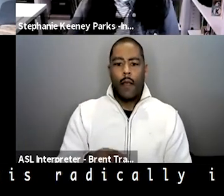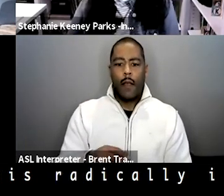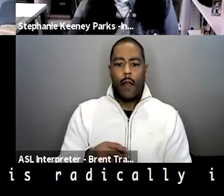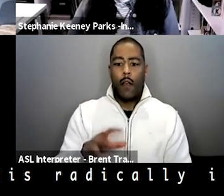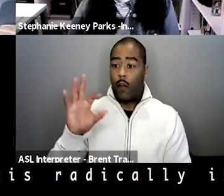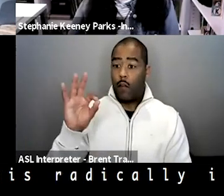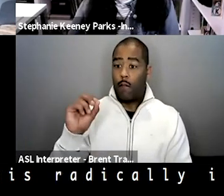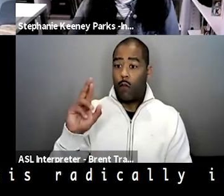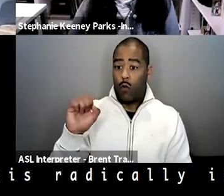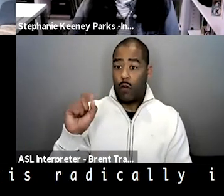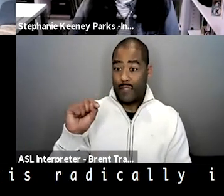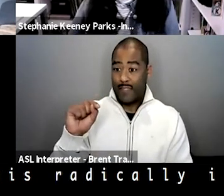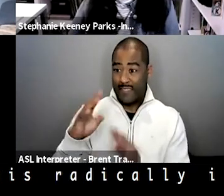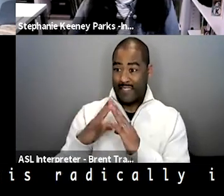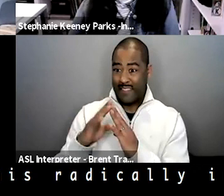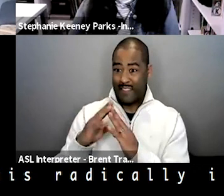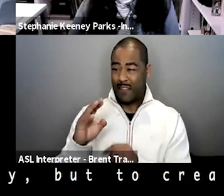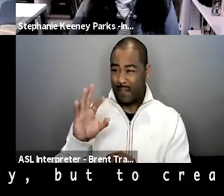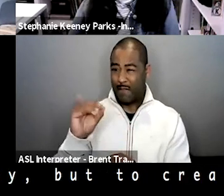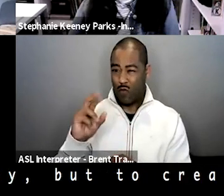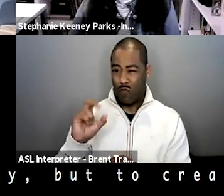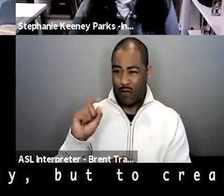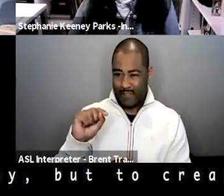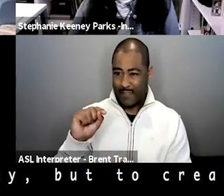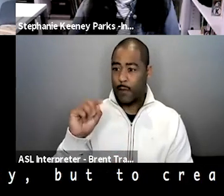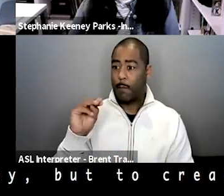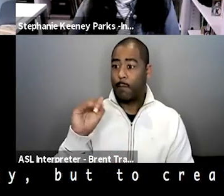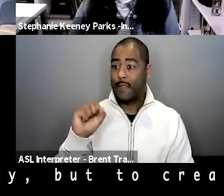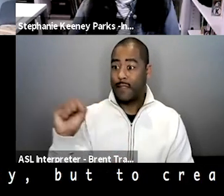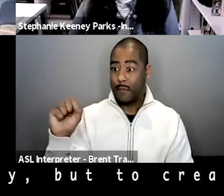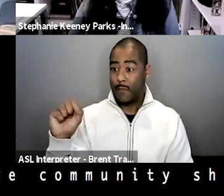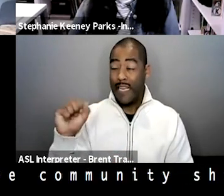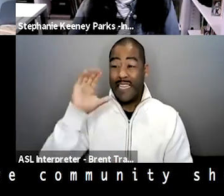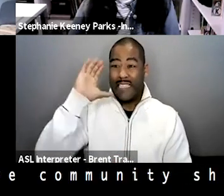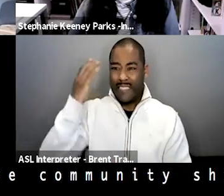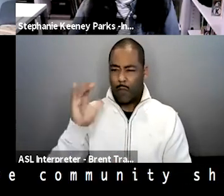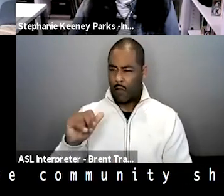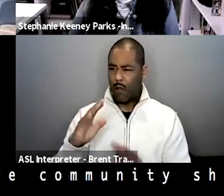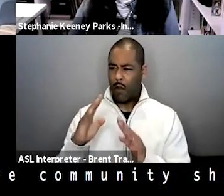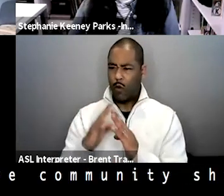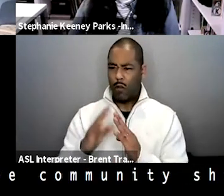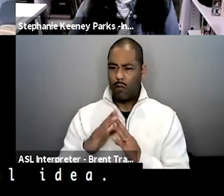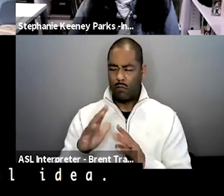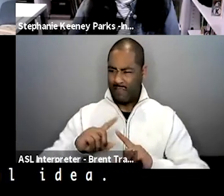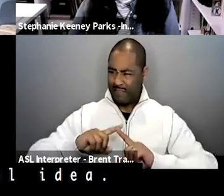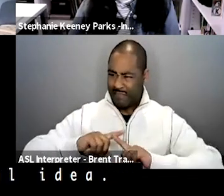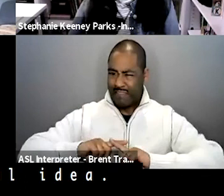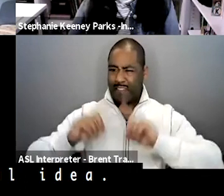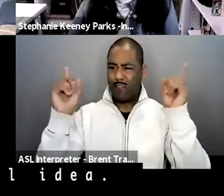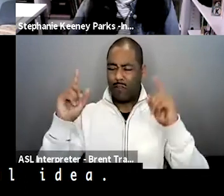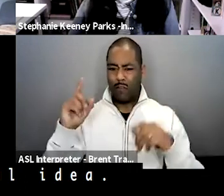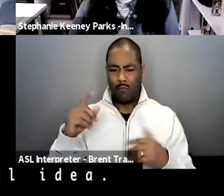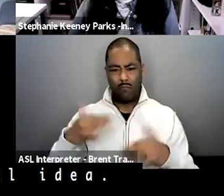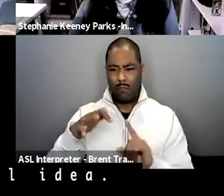Forrest, Mississippi, right? Sort of appears to be this radically inclusive community, but to create